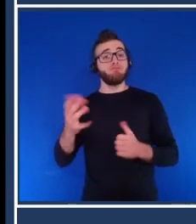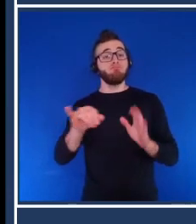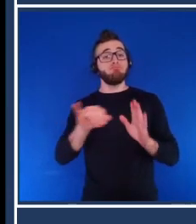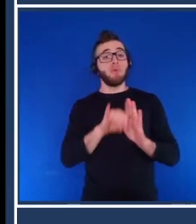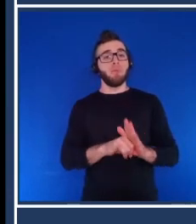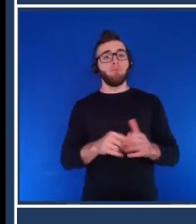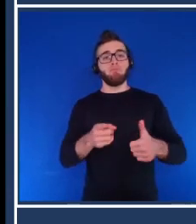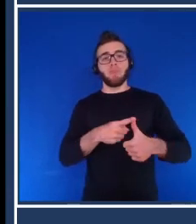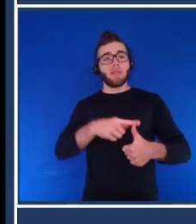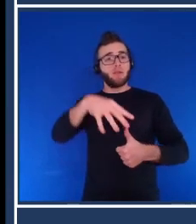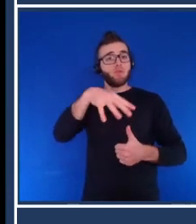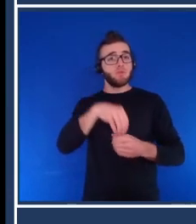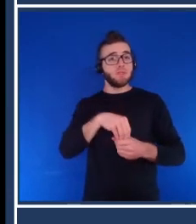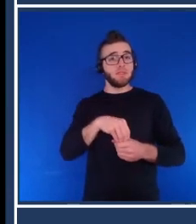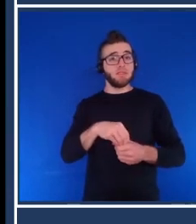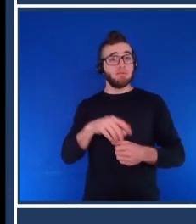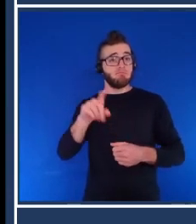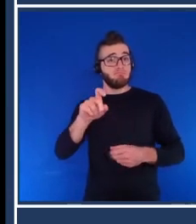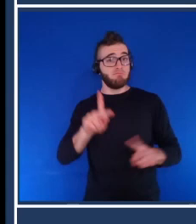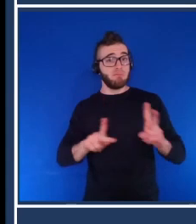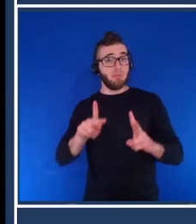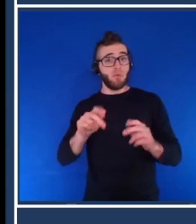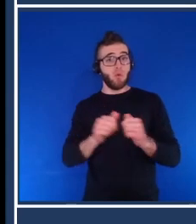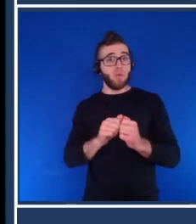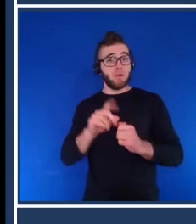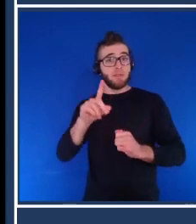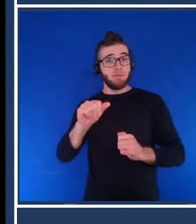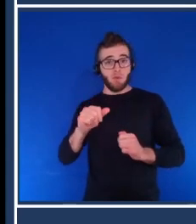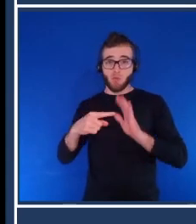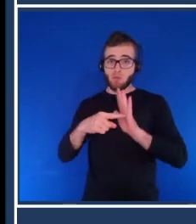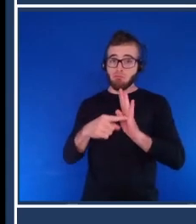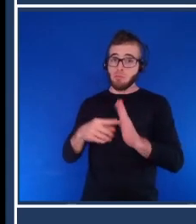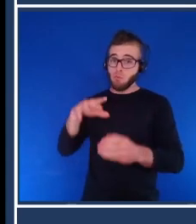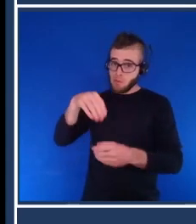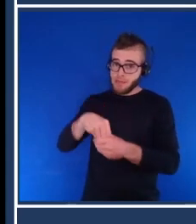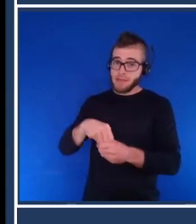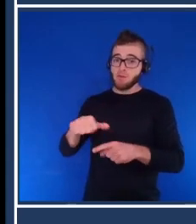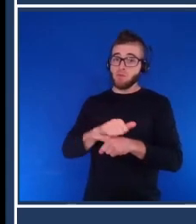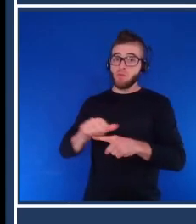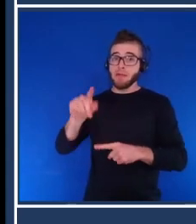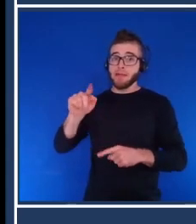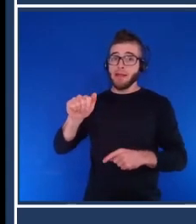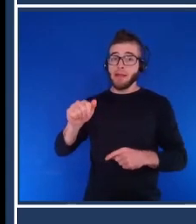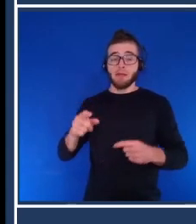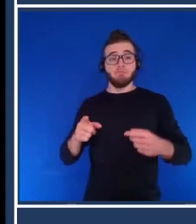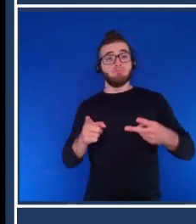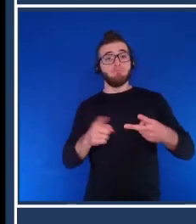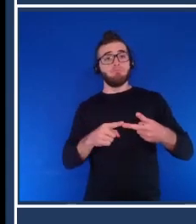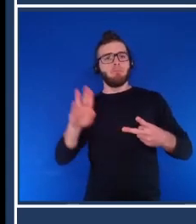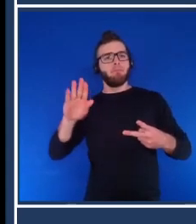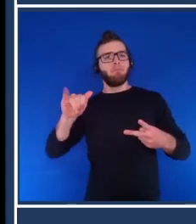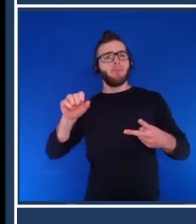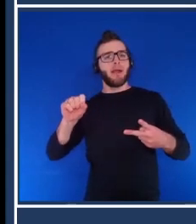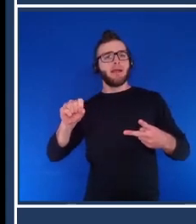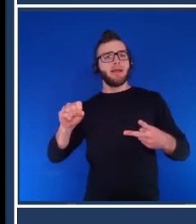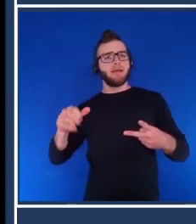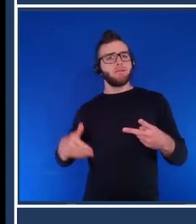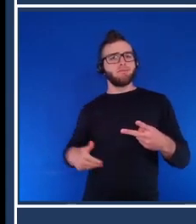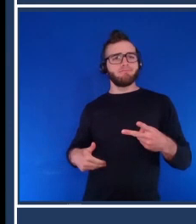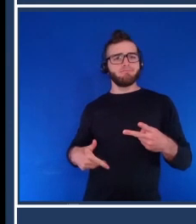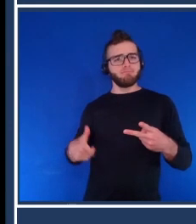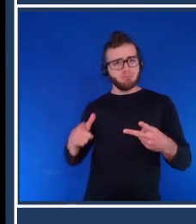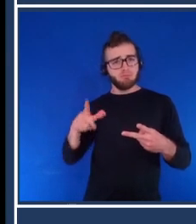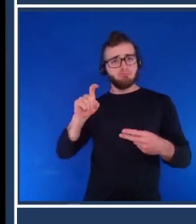For example, are people with disabilities represented in AI training data? Bias. Do AI systems